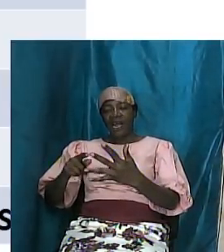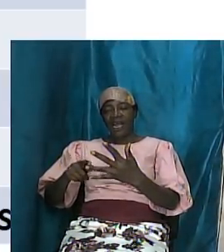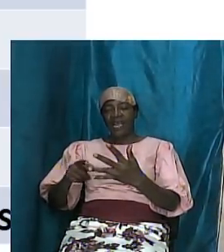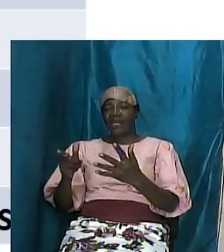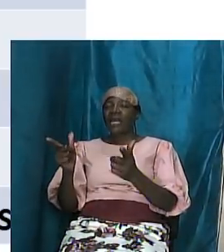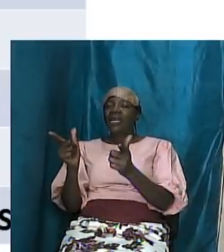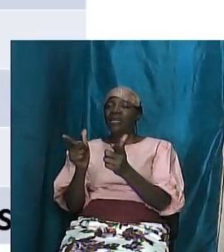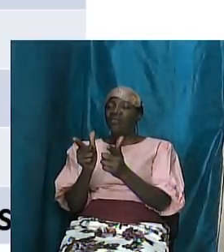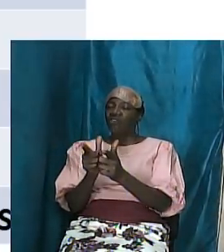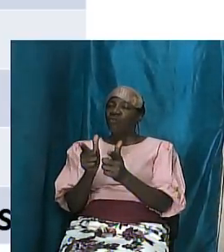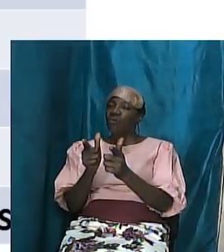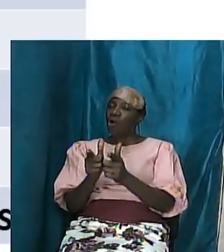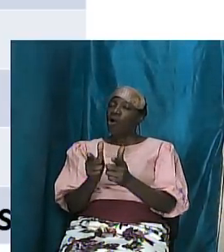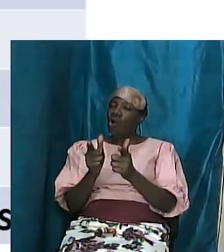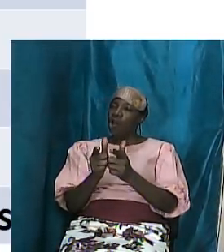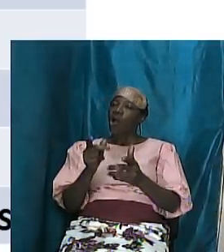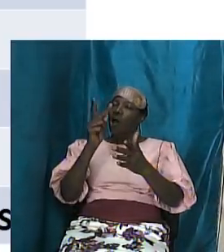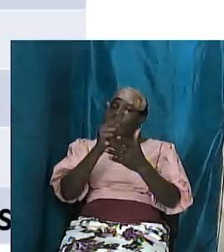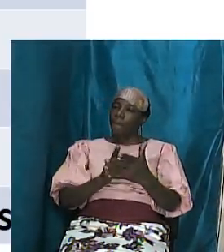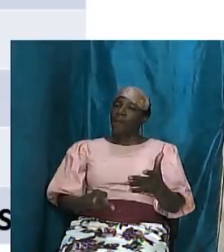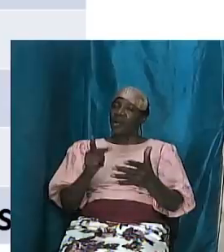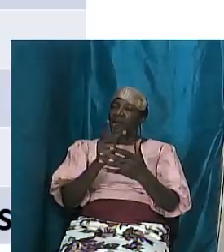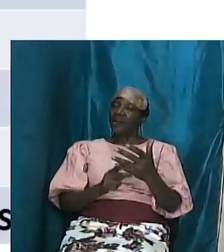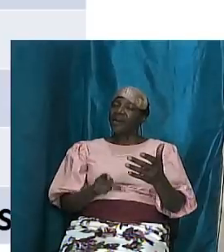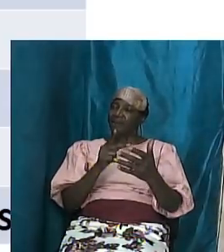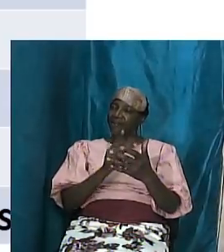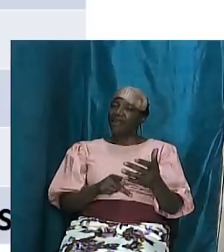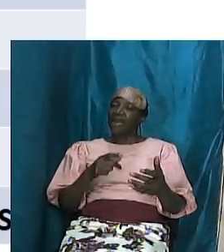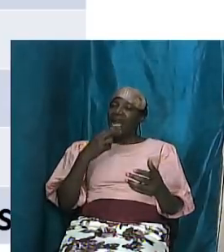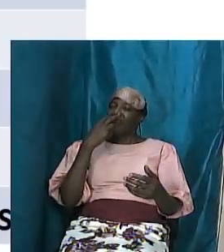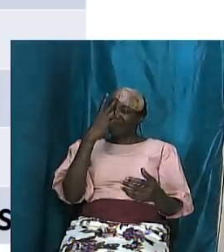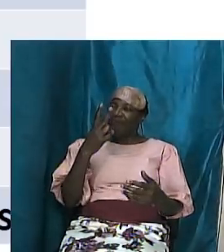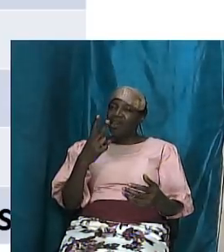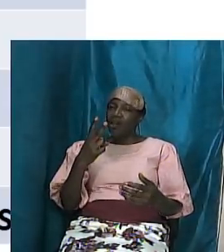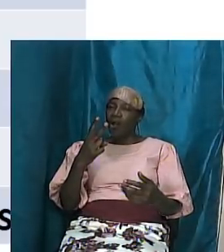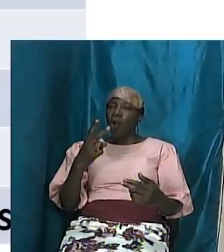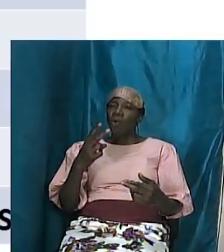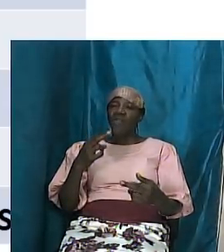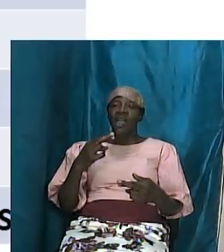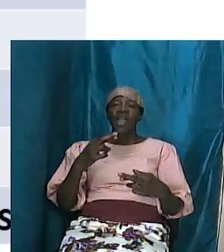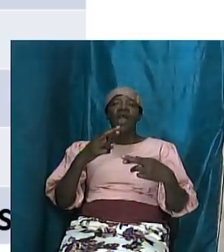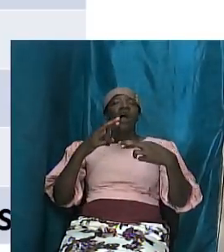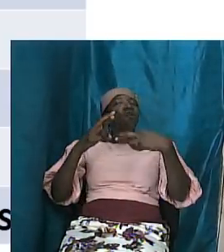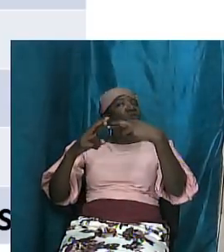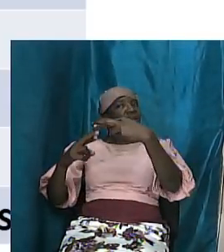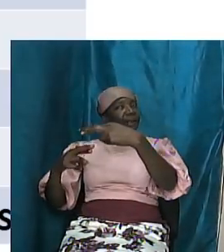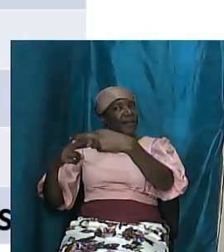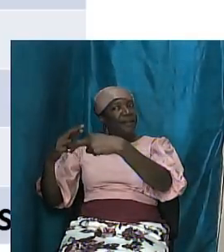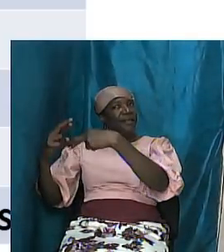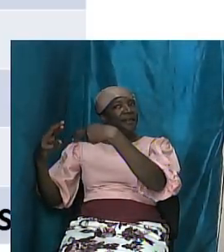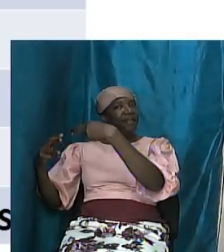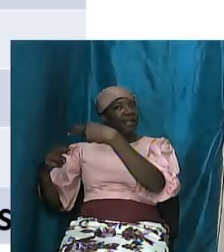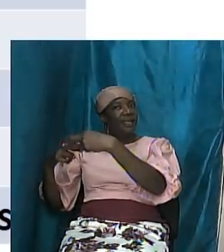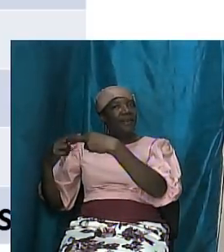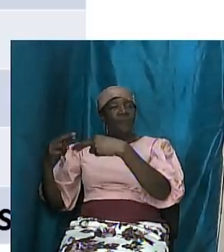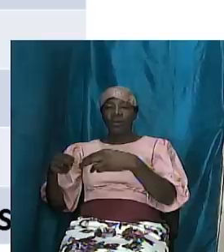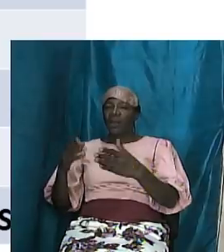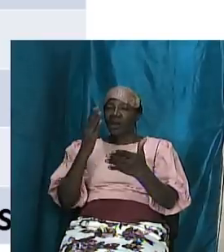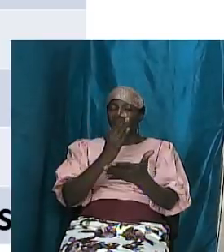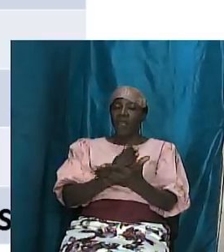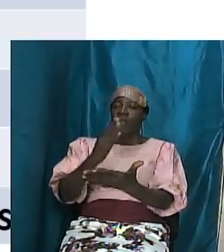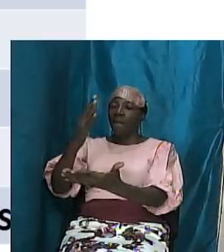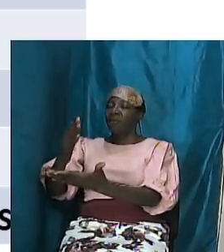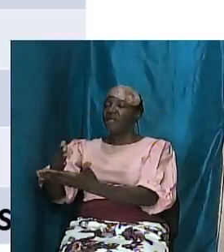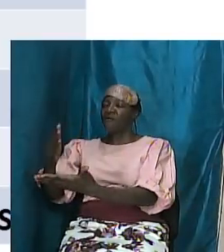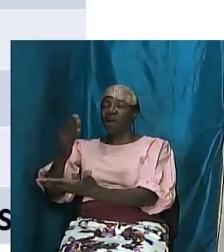any interrelation, we see how they are interrelated. If there are none, at least we can look at it segment by segment. And then when we are through,